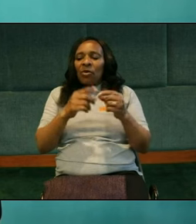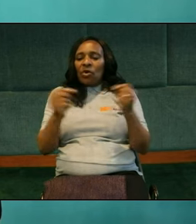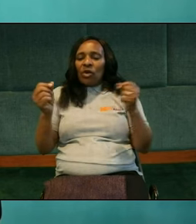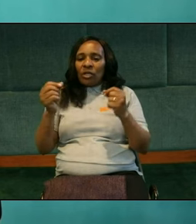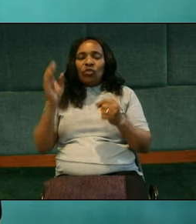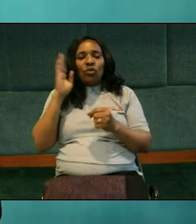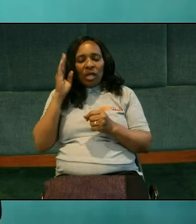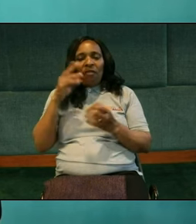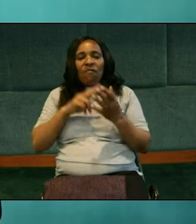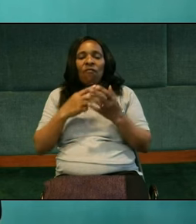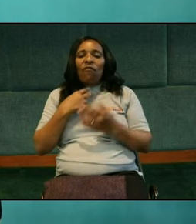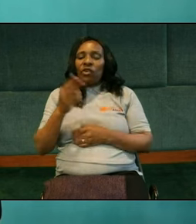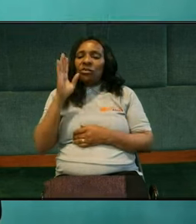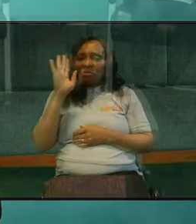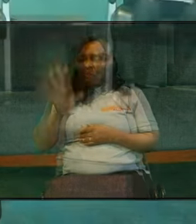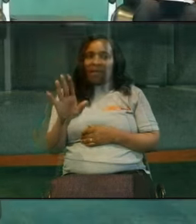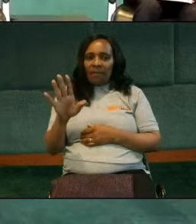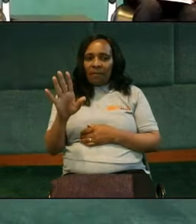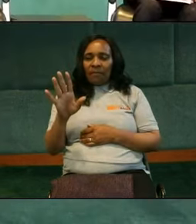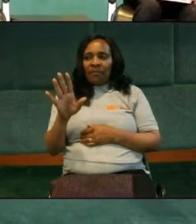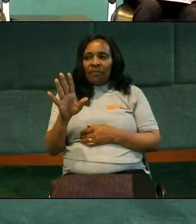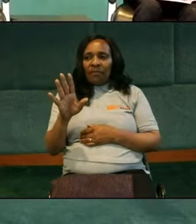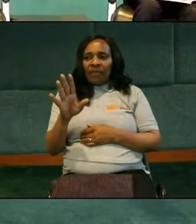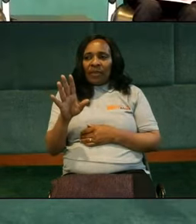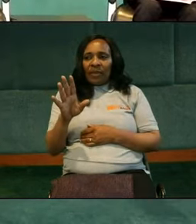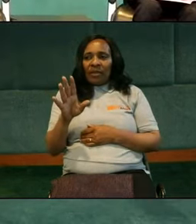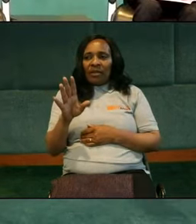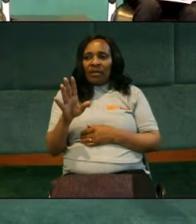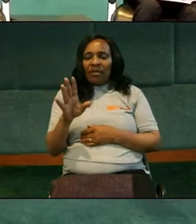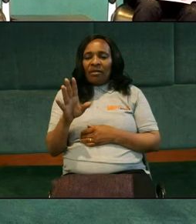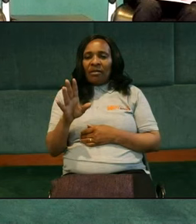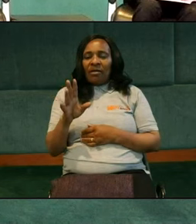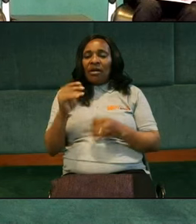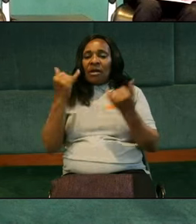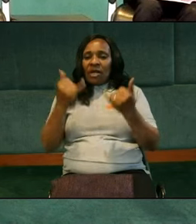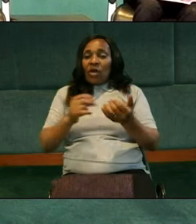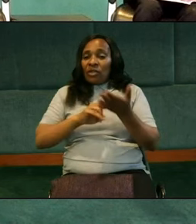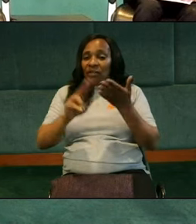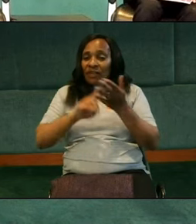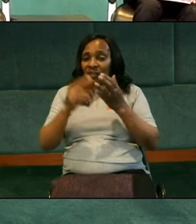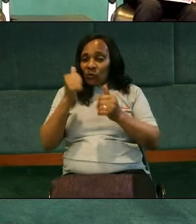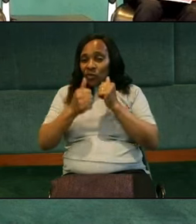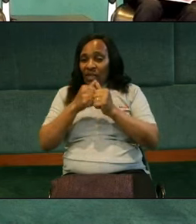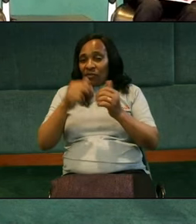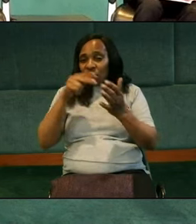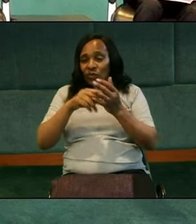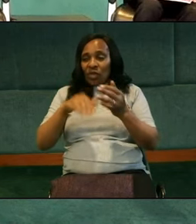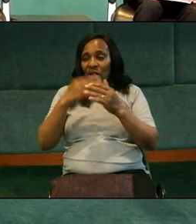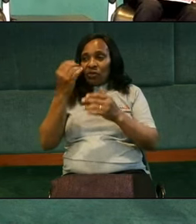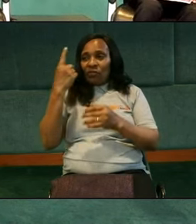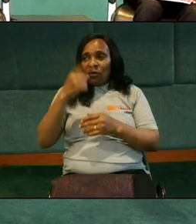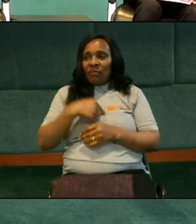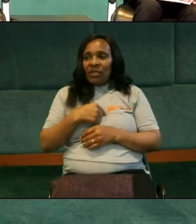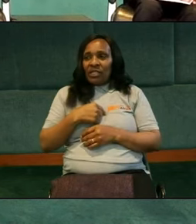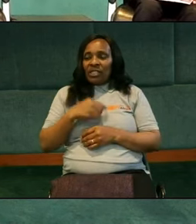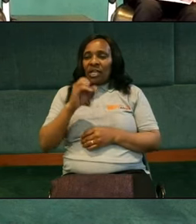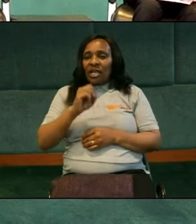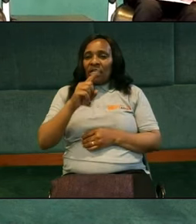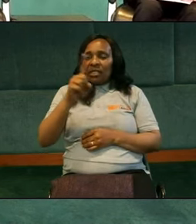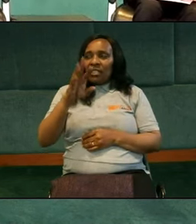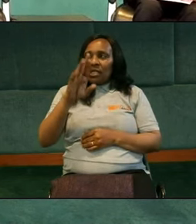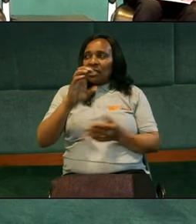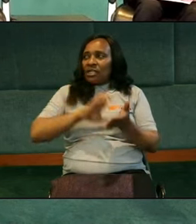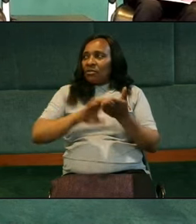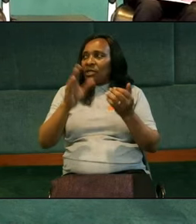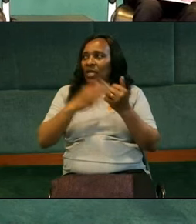voice. Amen. Evan? The verse that stood out for me is Ezra 9 verse 6.